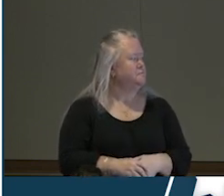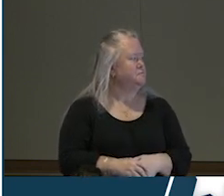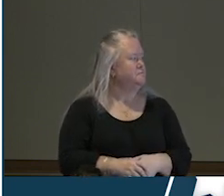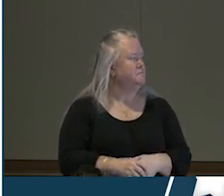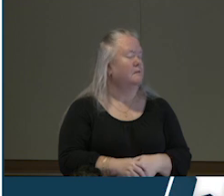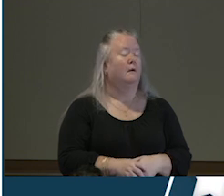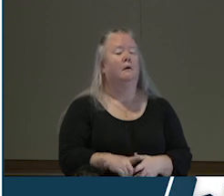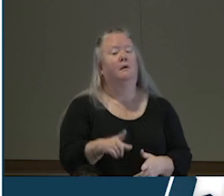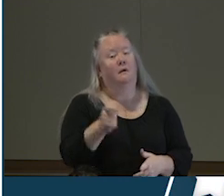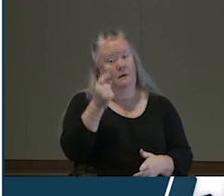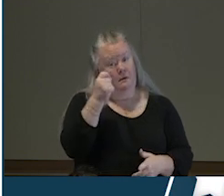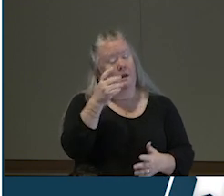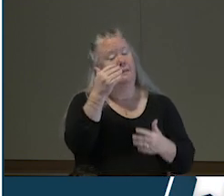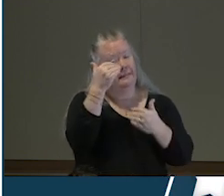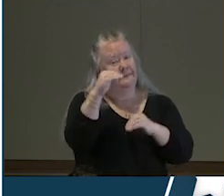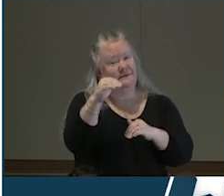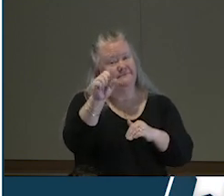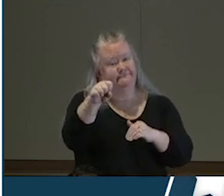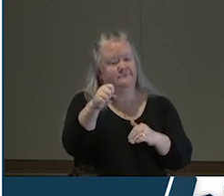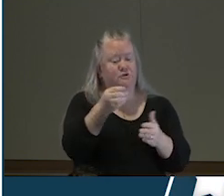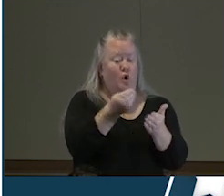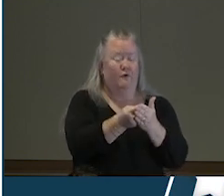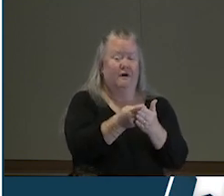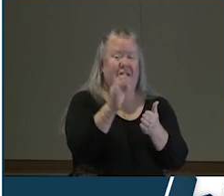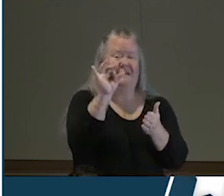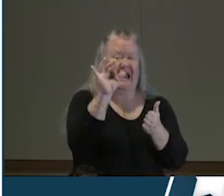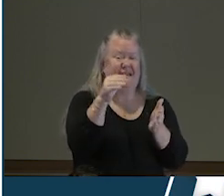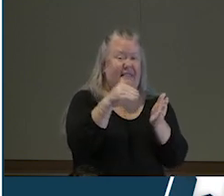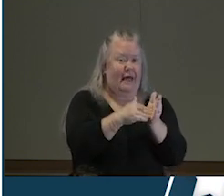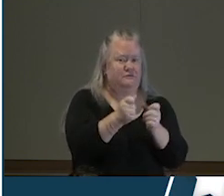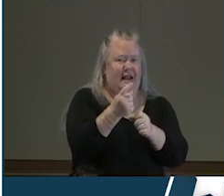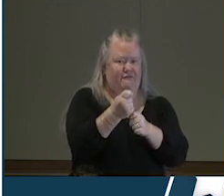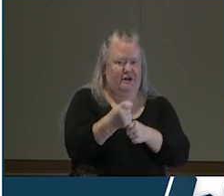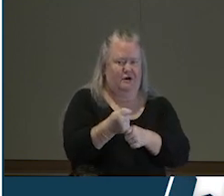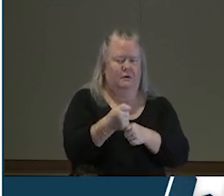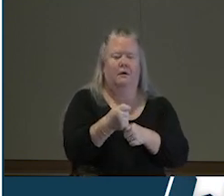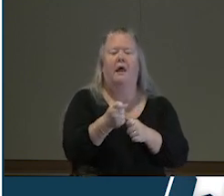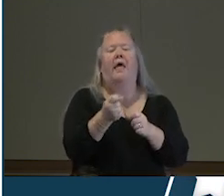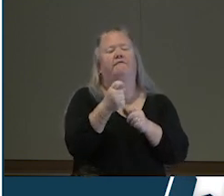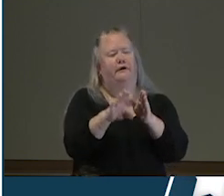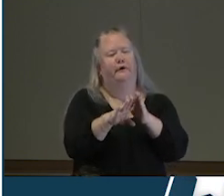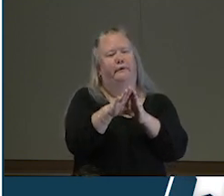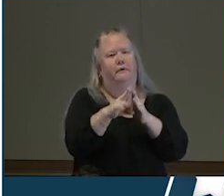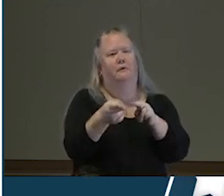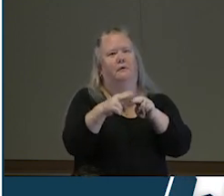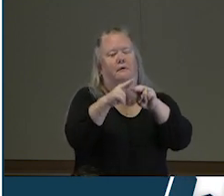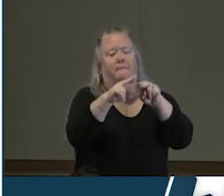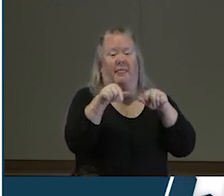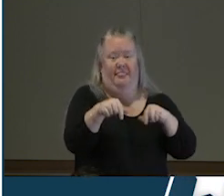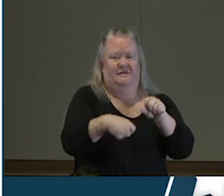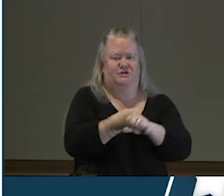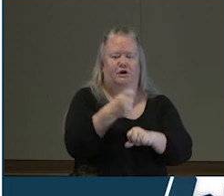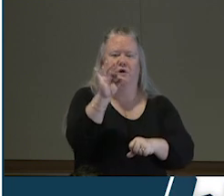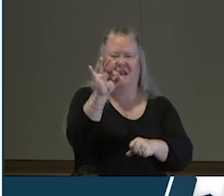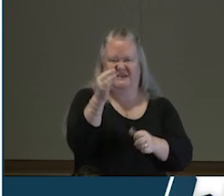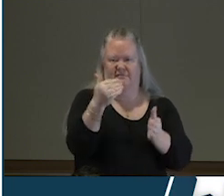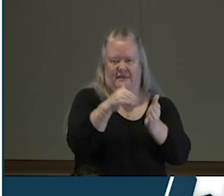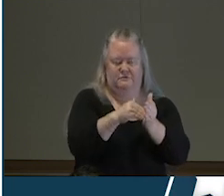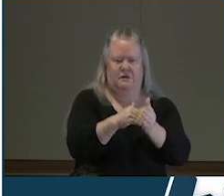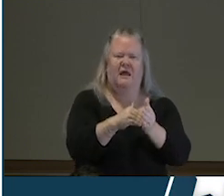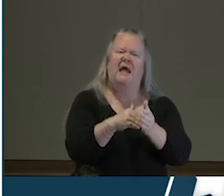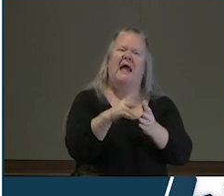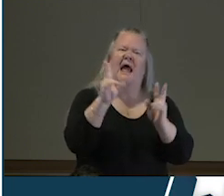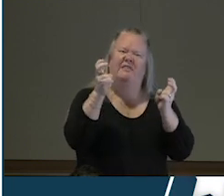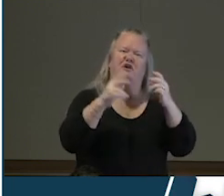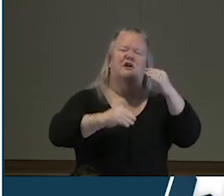There are limits to it, so we can only fund in $19,000 a year. It goes up every year, but this year $19,000, and there is a